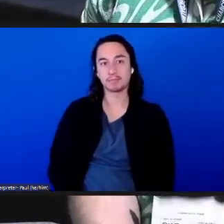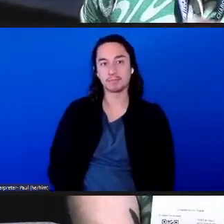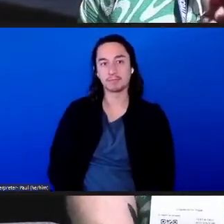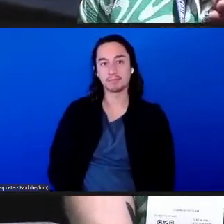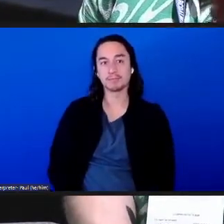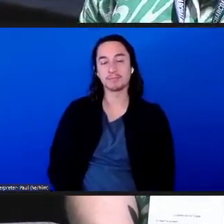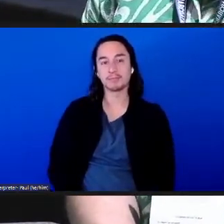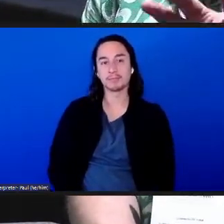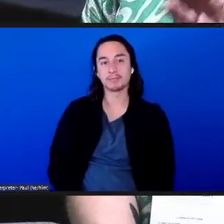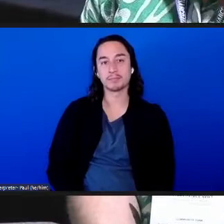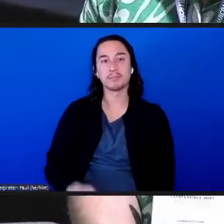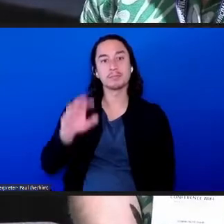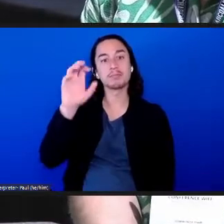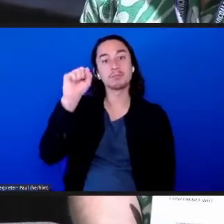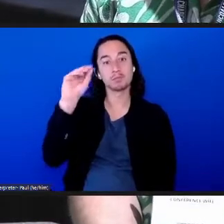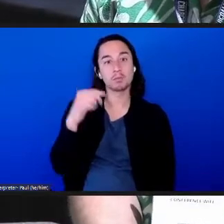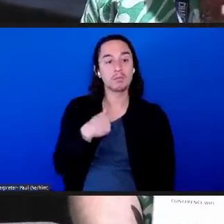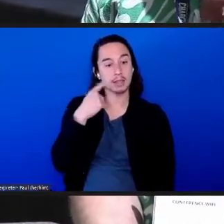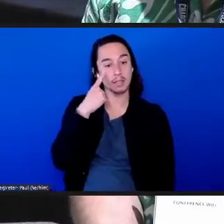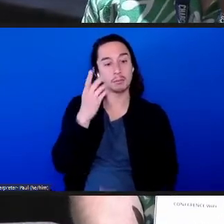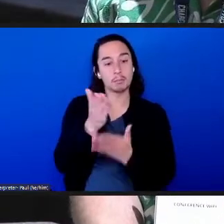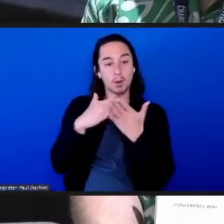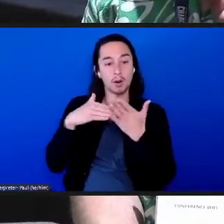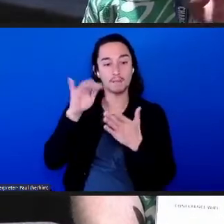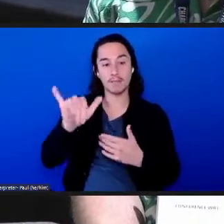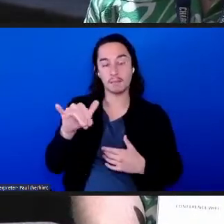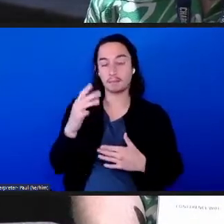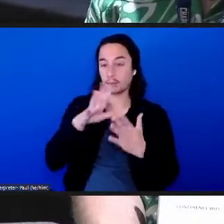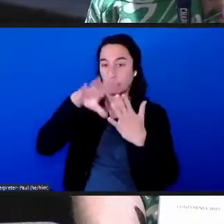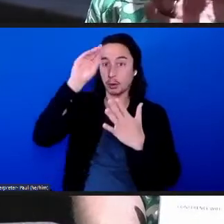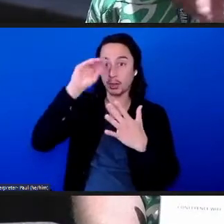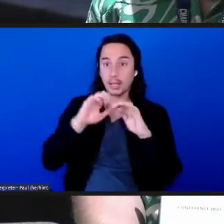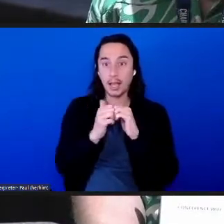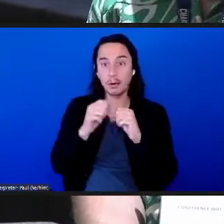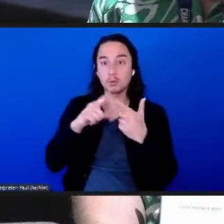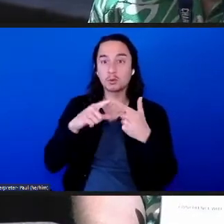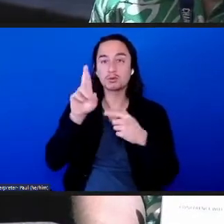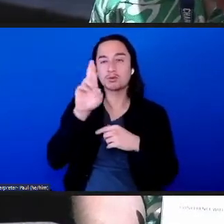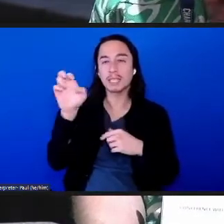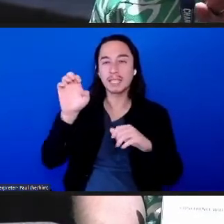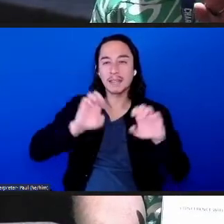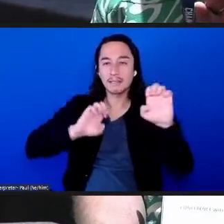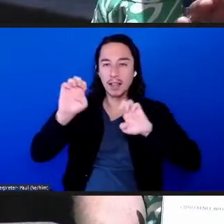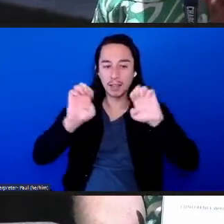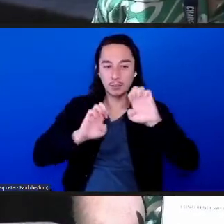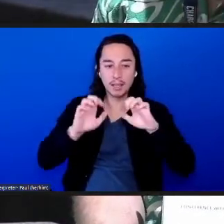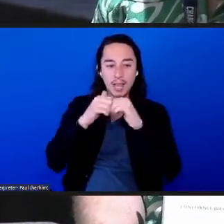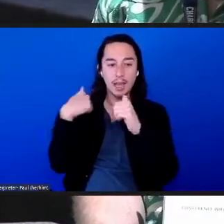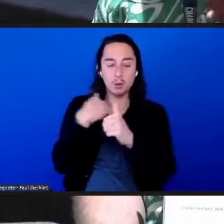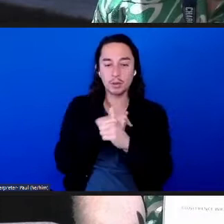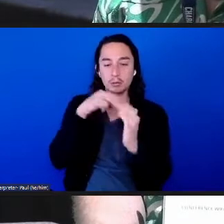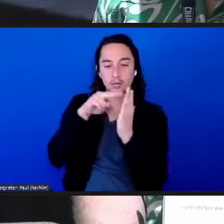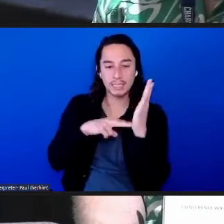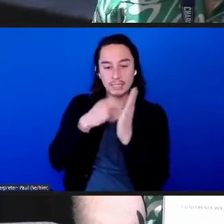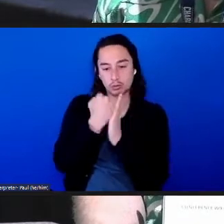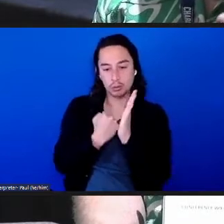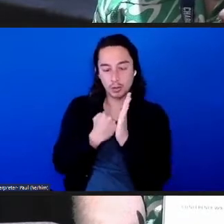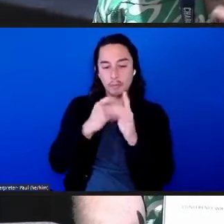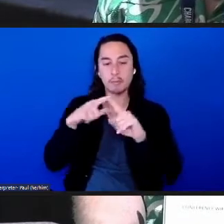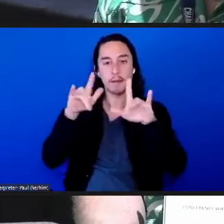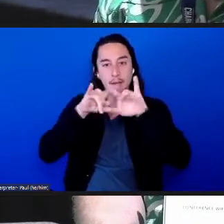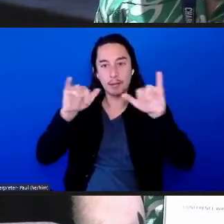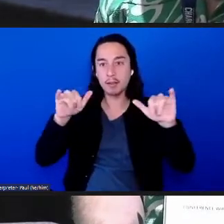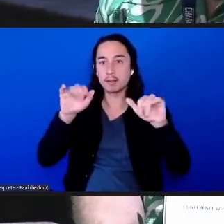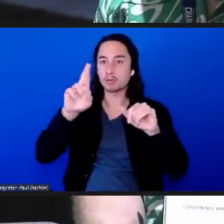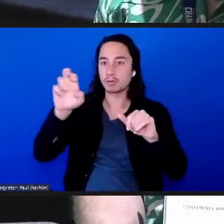So I think part of it is learning how to reevaluate the way that we read scripts, but also reevaluate the way